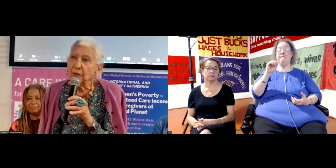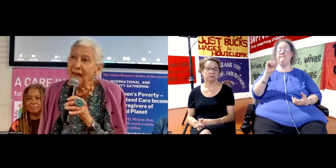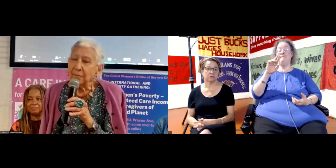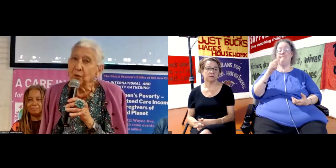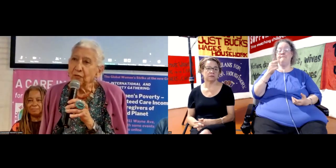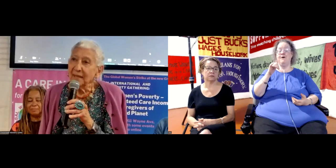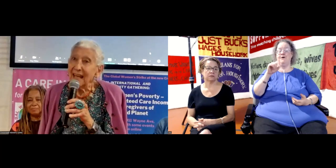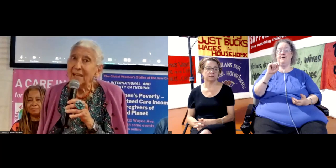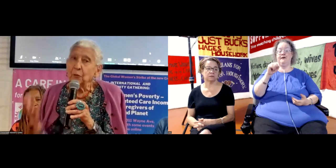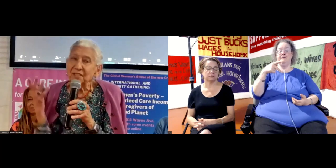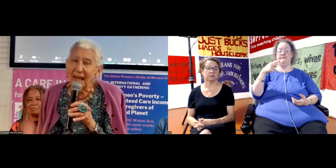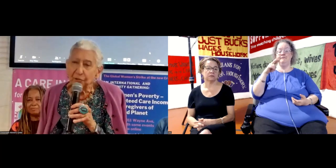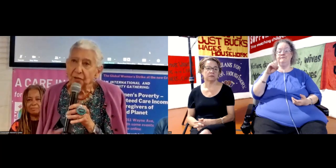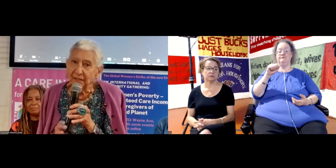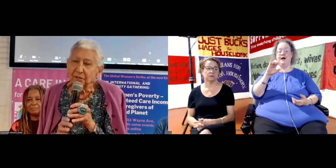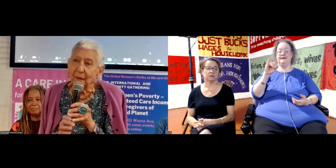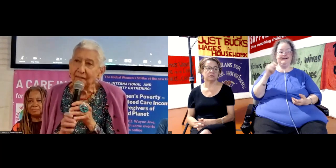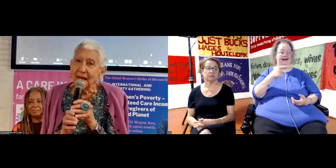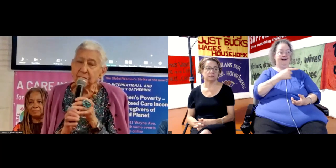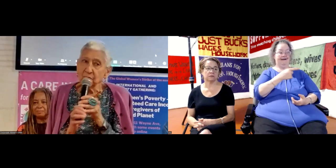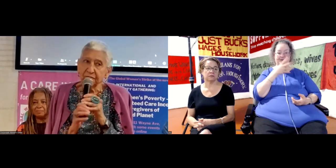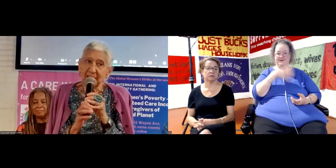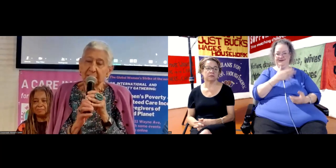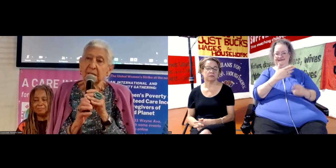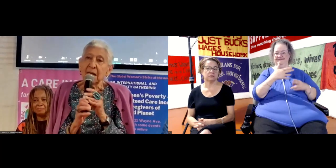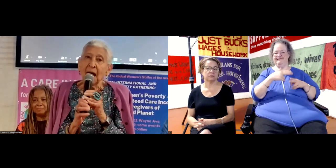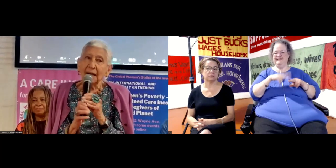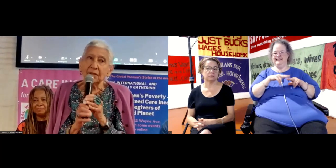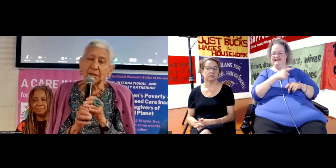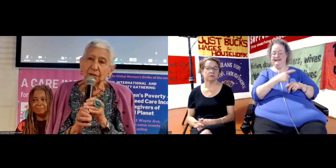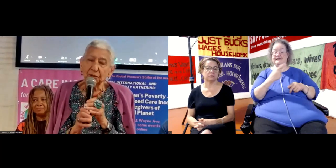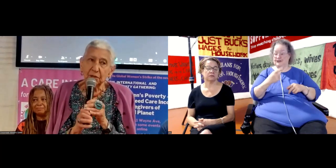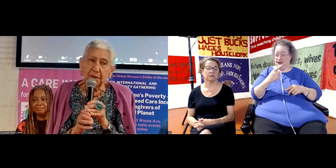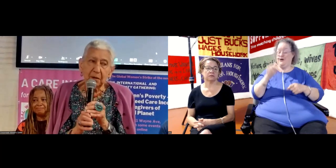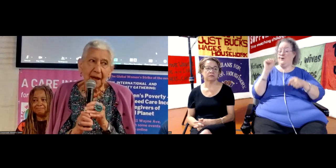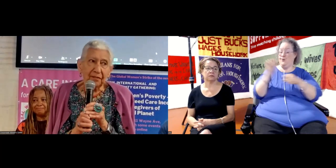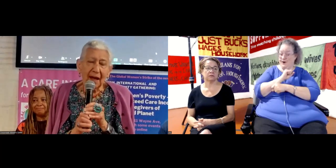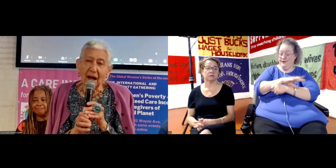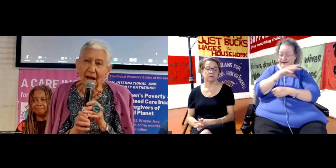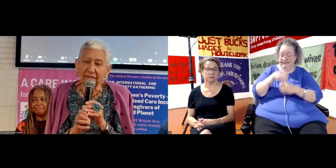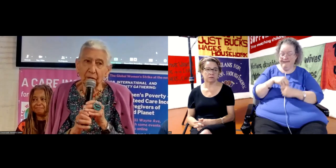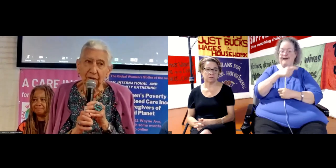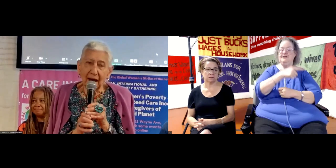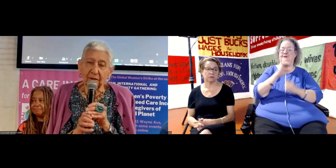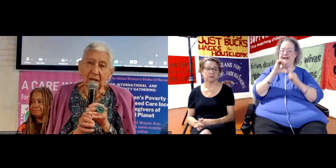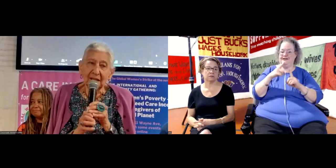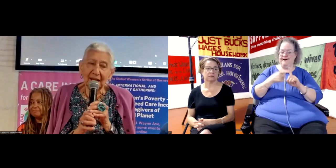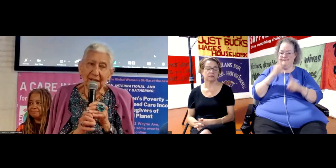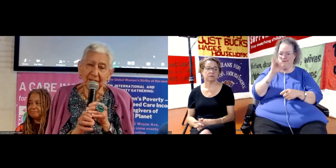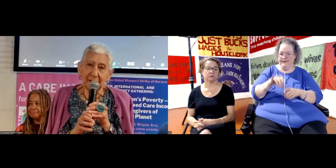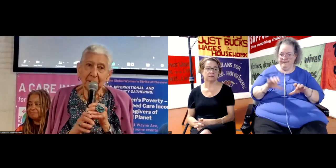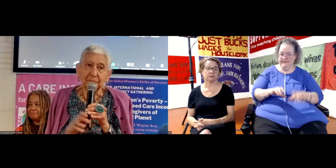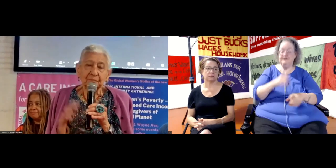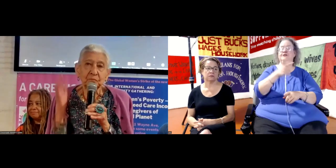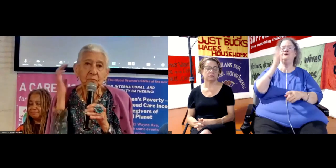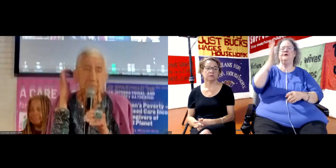worked with that movement and was educated by that movement. And she'll speak about that, I have no doubt,